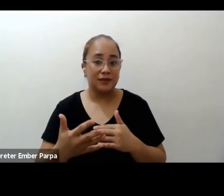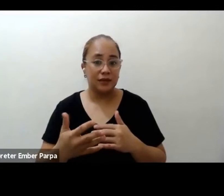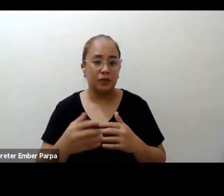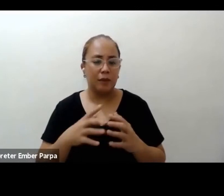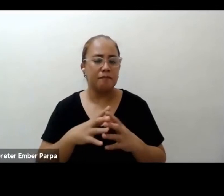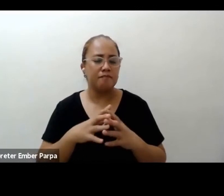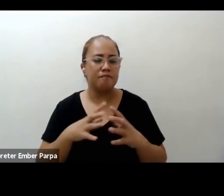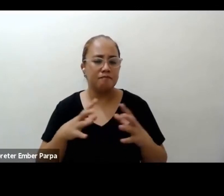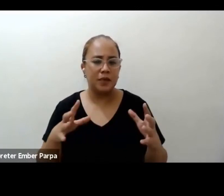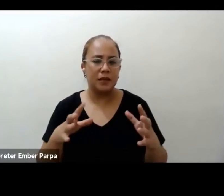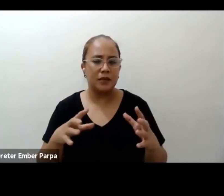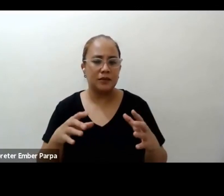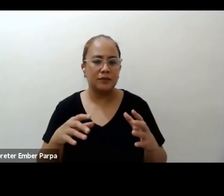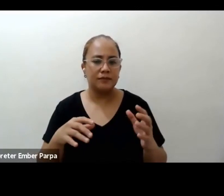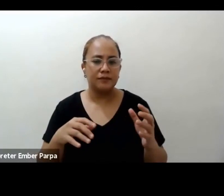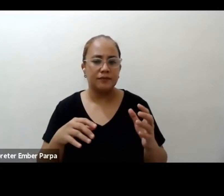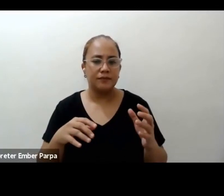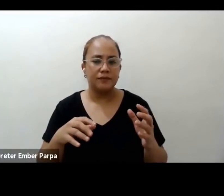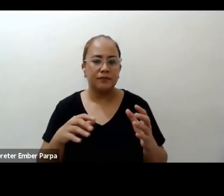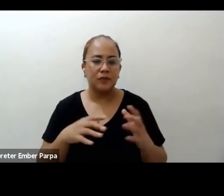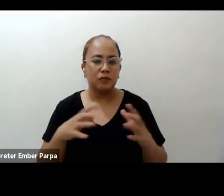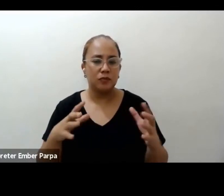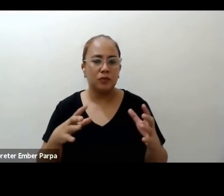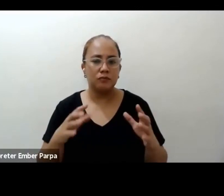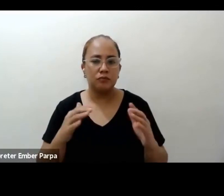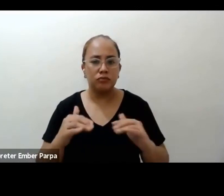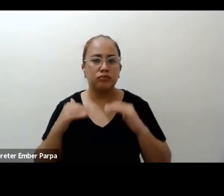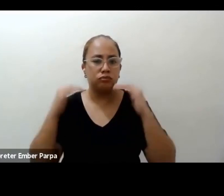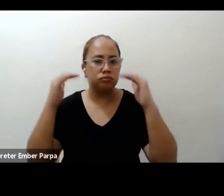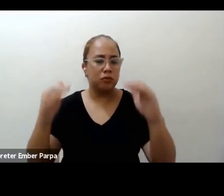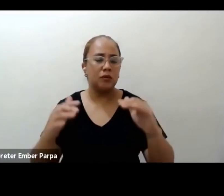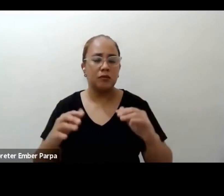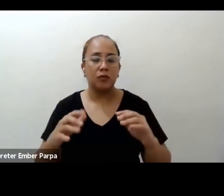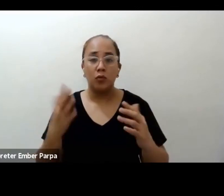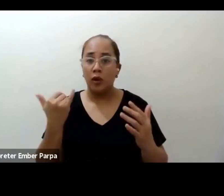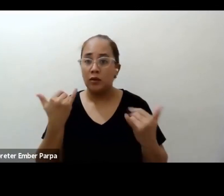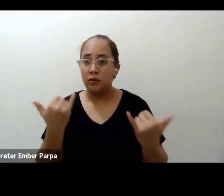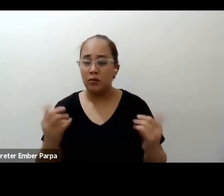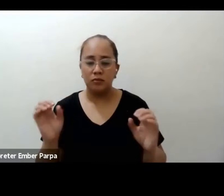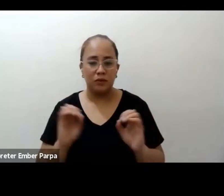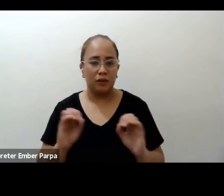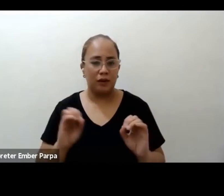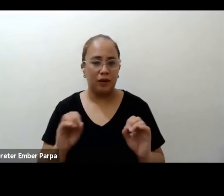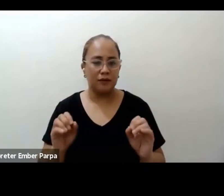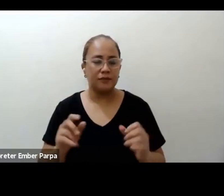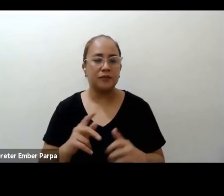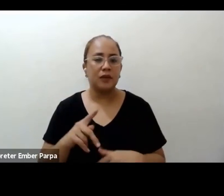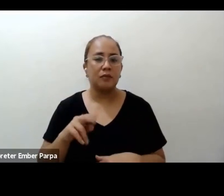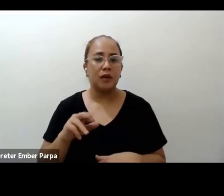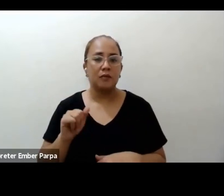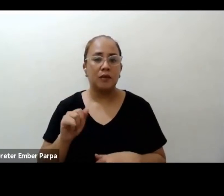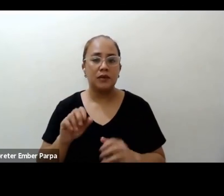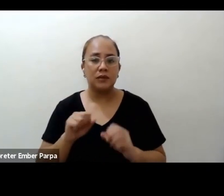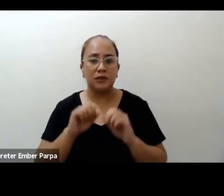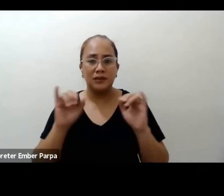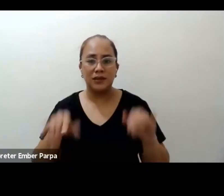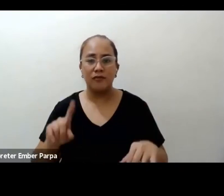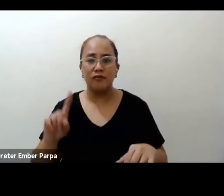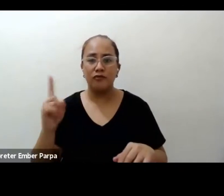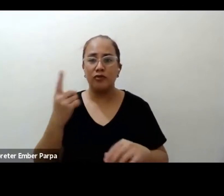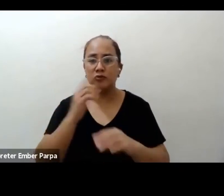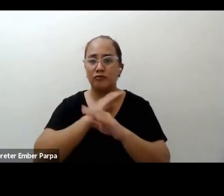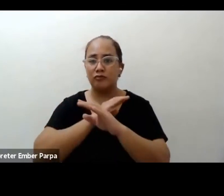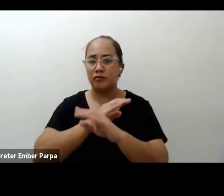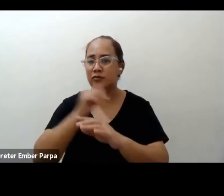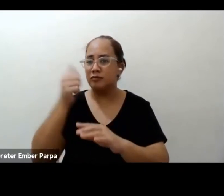malaking advance yan. Kasi we don't have it. And that primary system, that will be your first defense against any